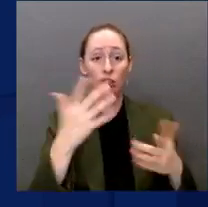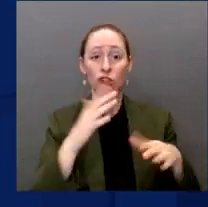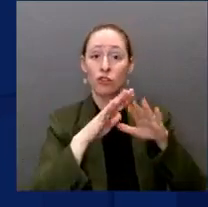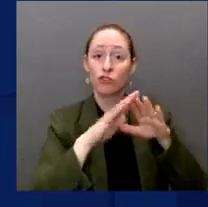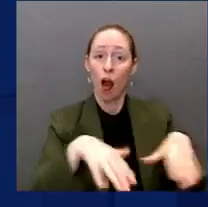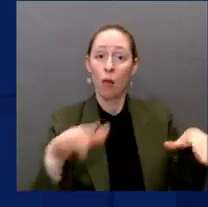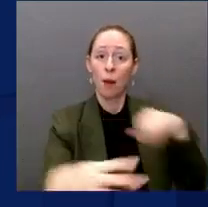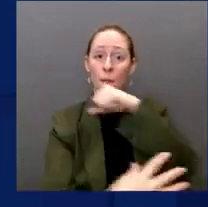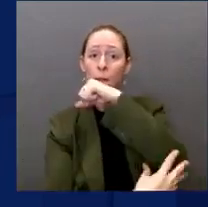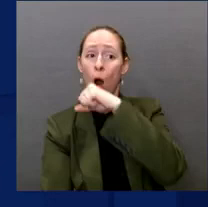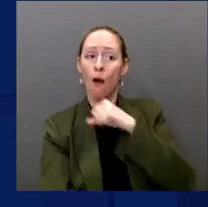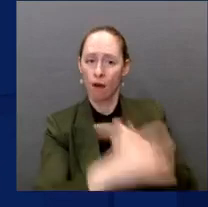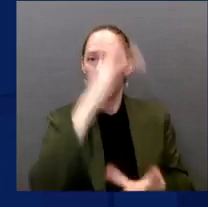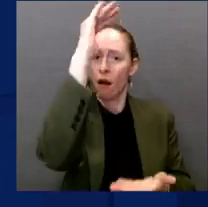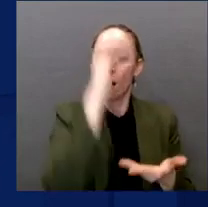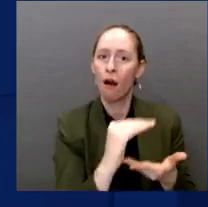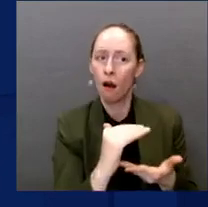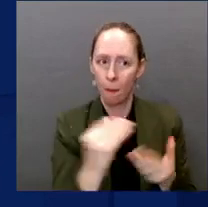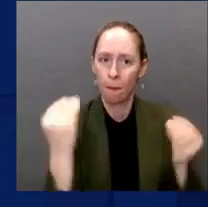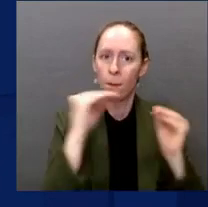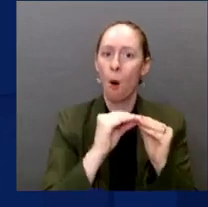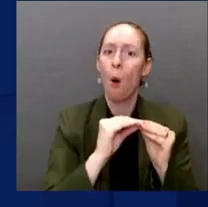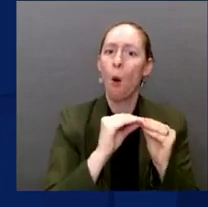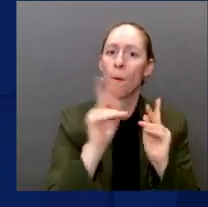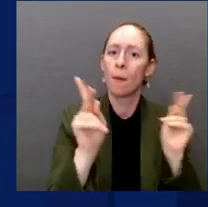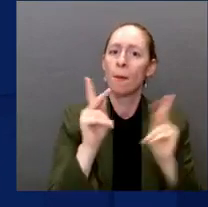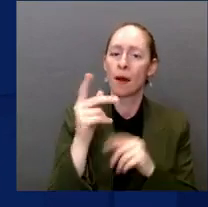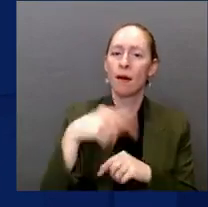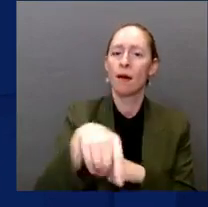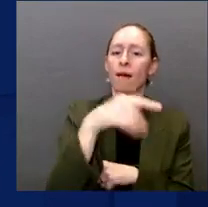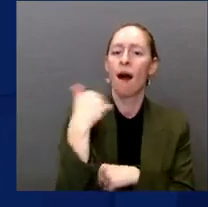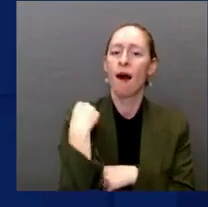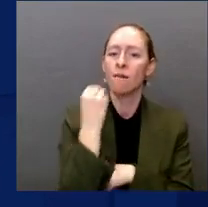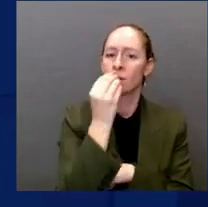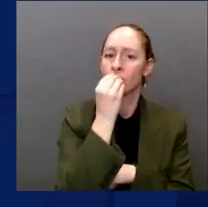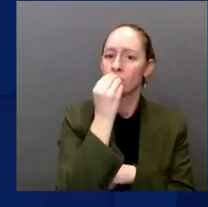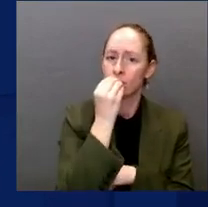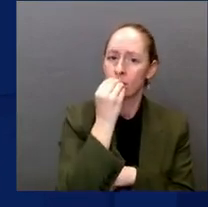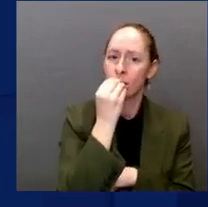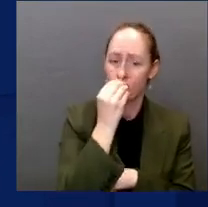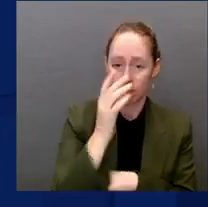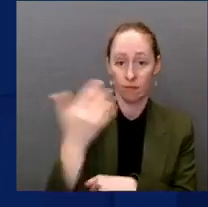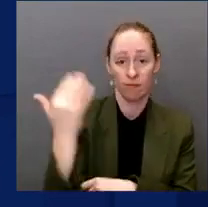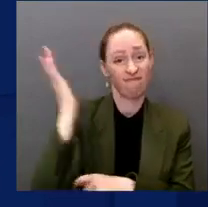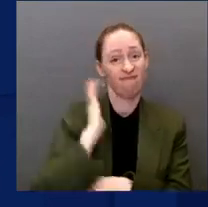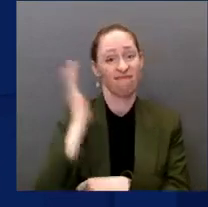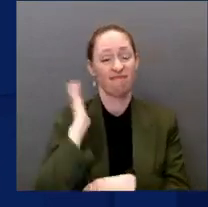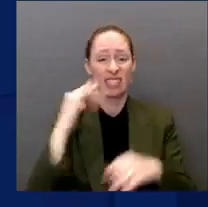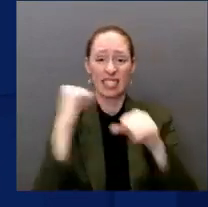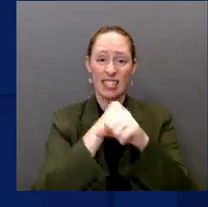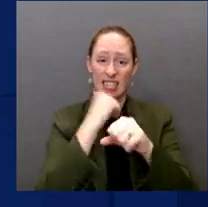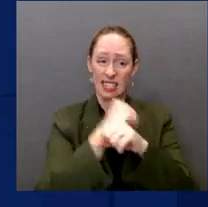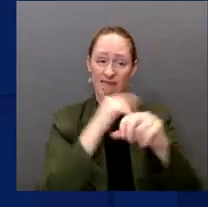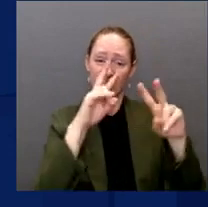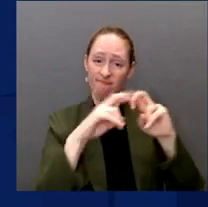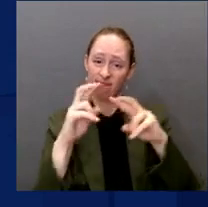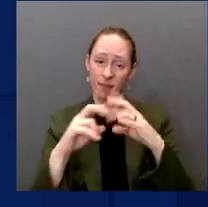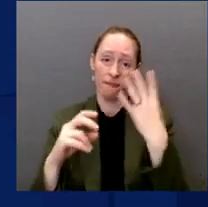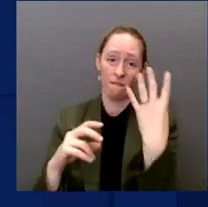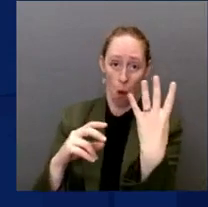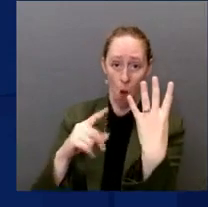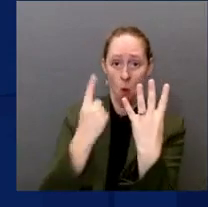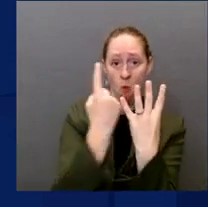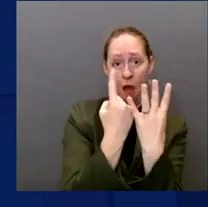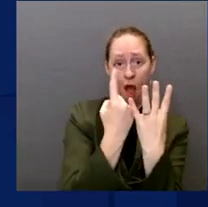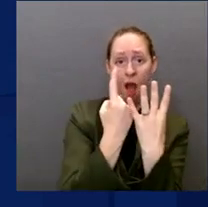Today, 1 in 20 live below the poverty line. So I know we can tackle hunger as well. And I've released a